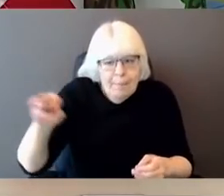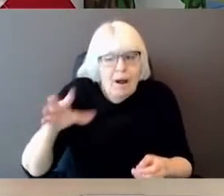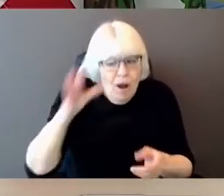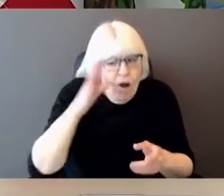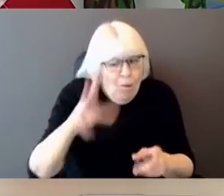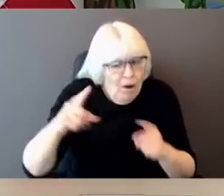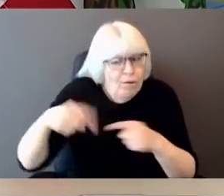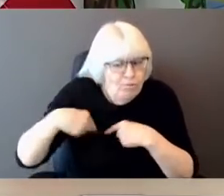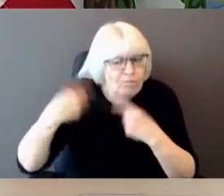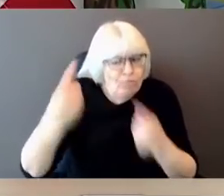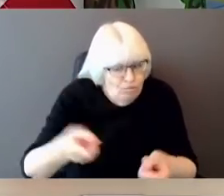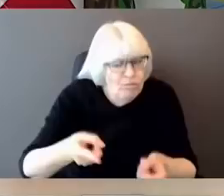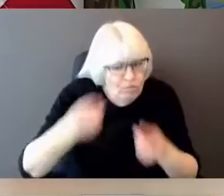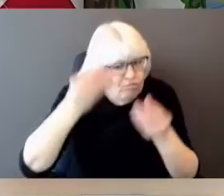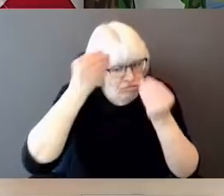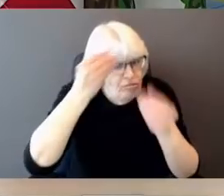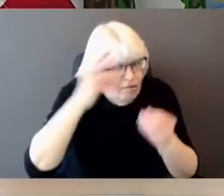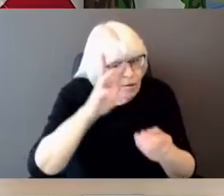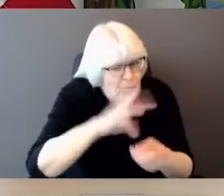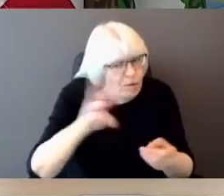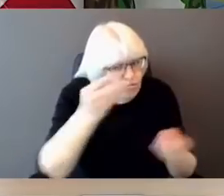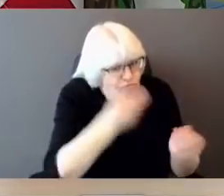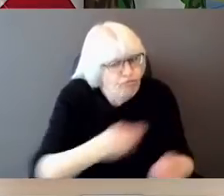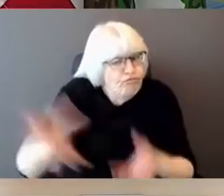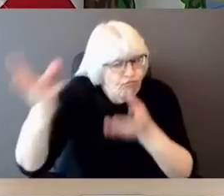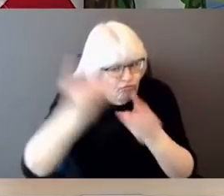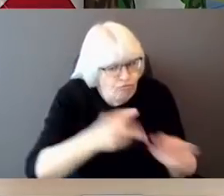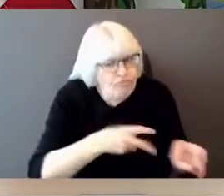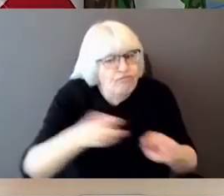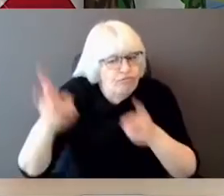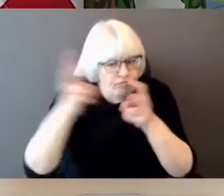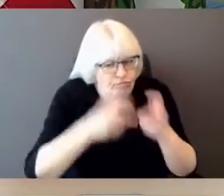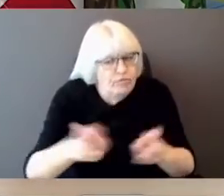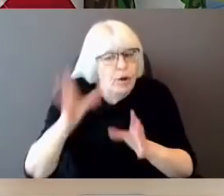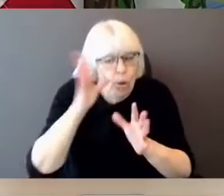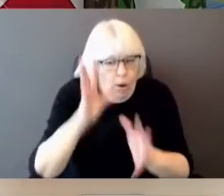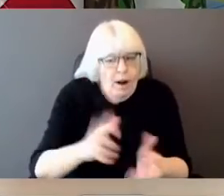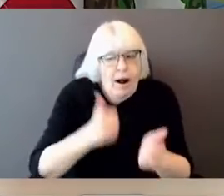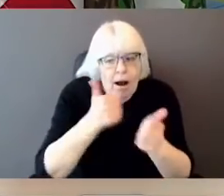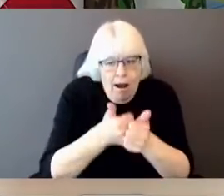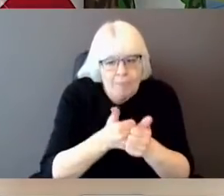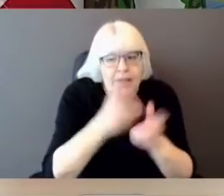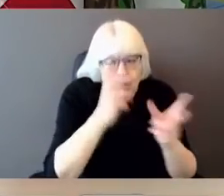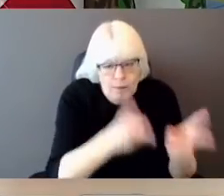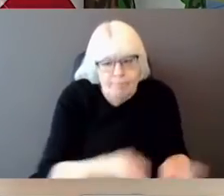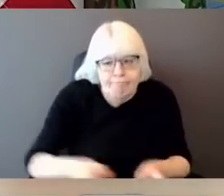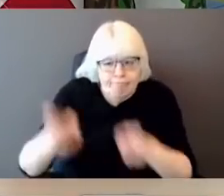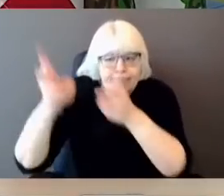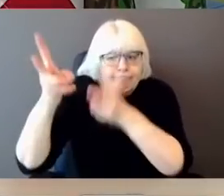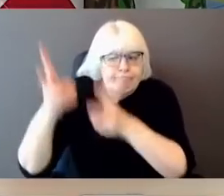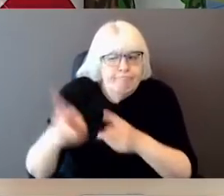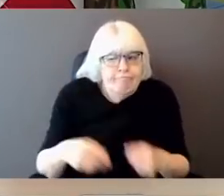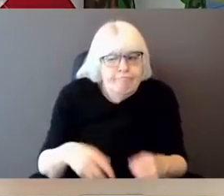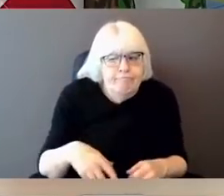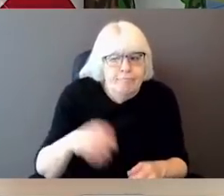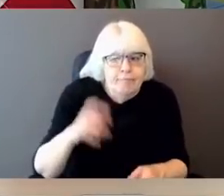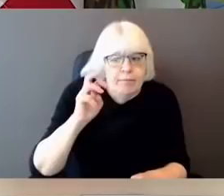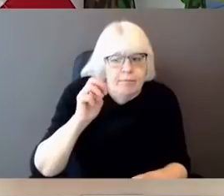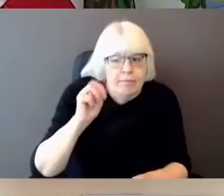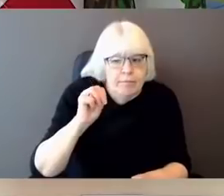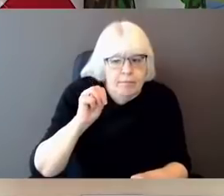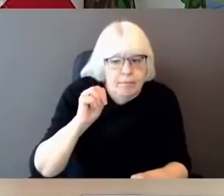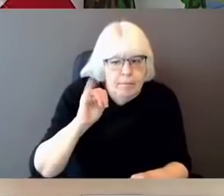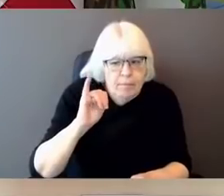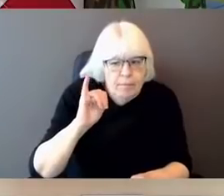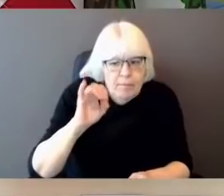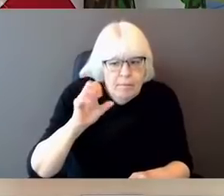afternoon on the website. For example, the outbreak at Miscush Villa was declared over on January 28th. 9 residents and